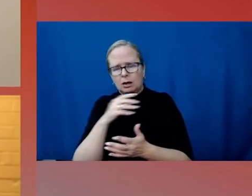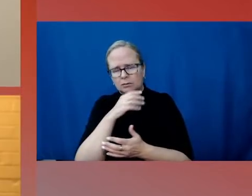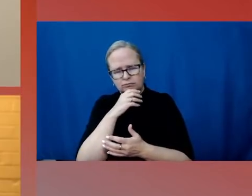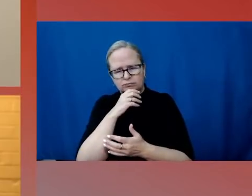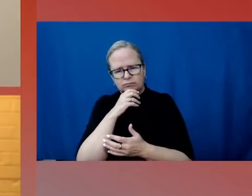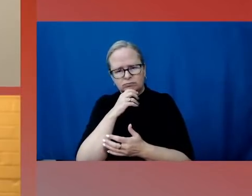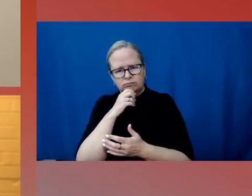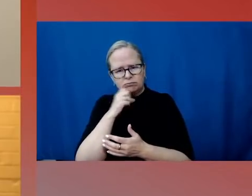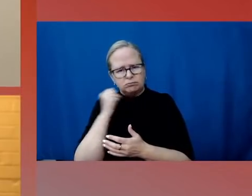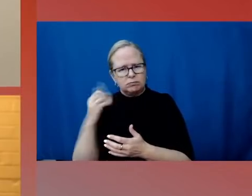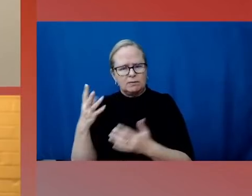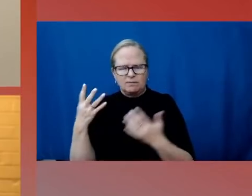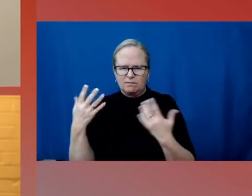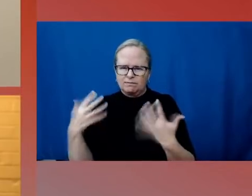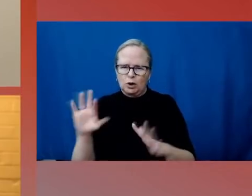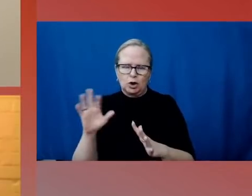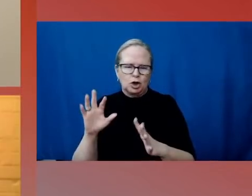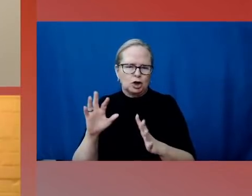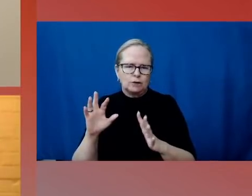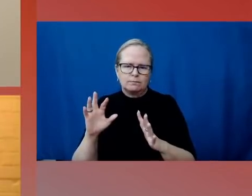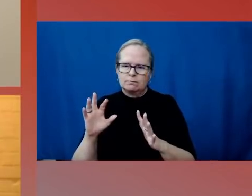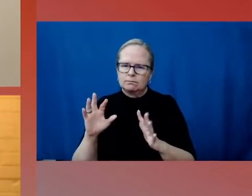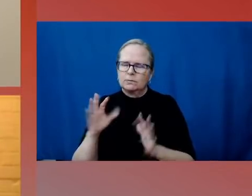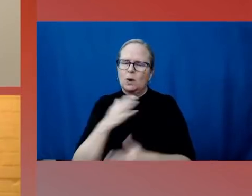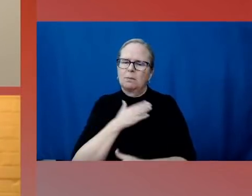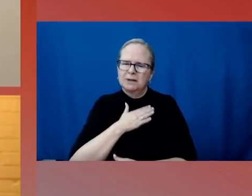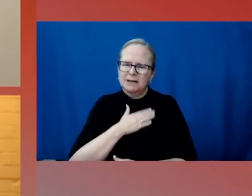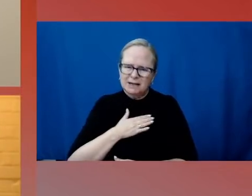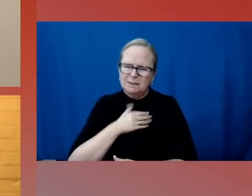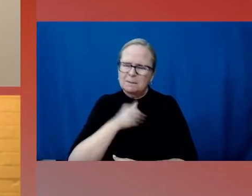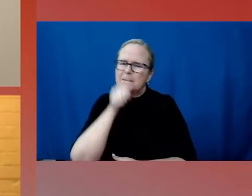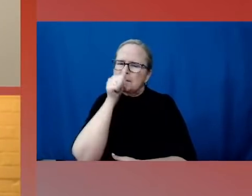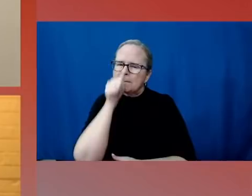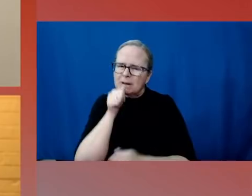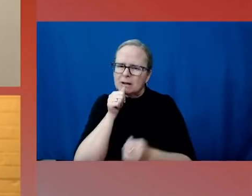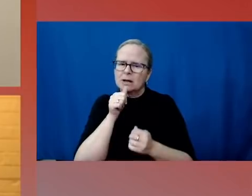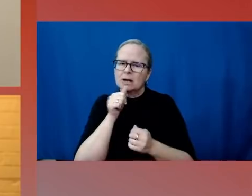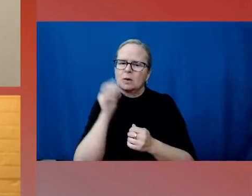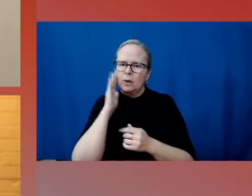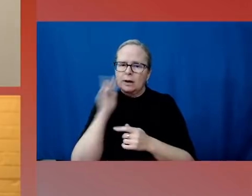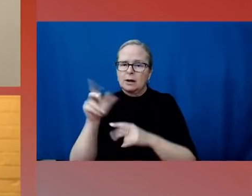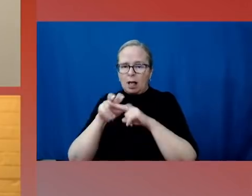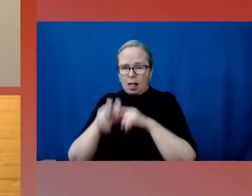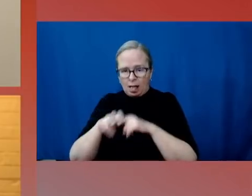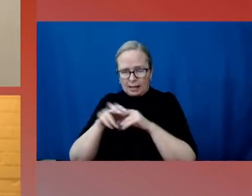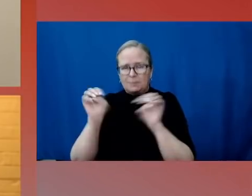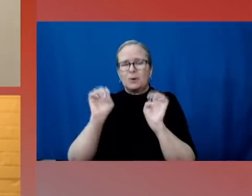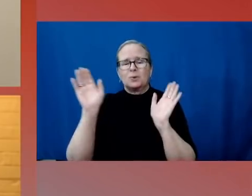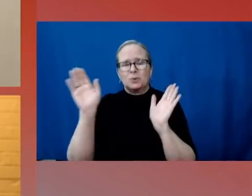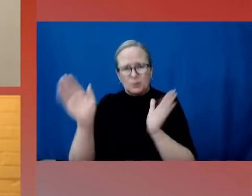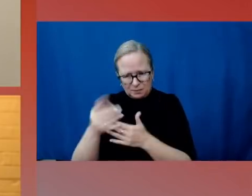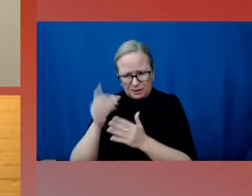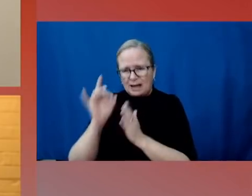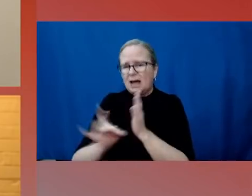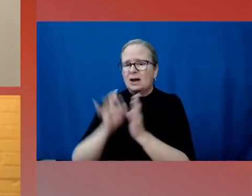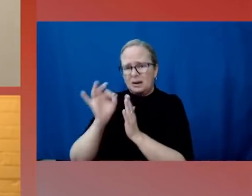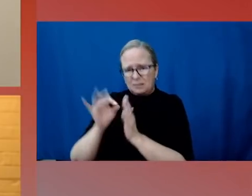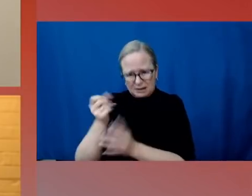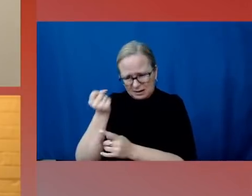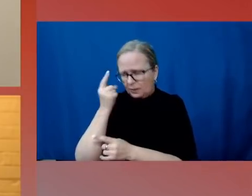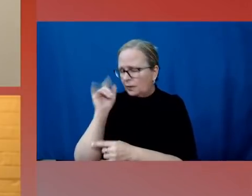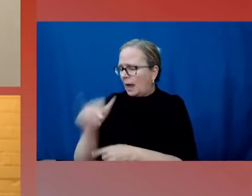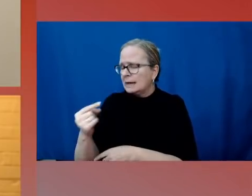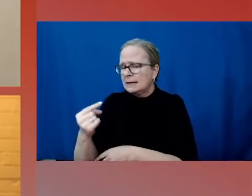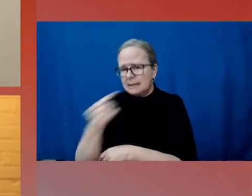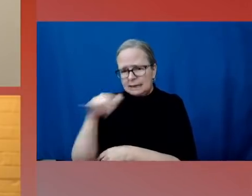patient with the ones that do show up. And we get 8-hour, 9-hour waits in emergency departments. Suck. We don't want that. Nobody wants that.